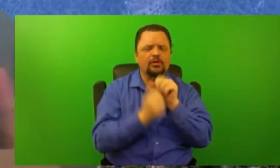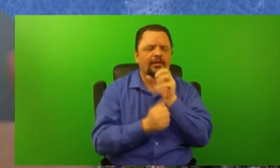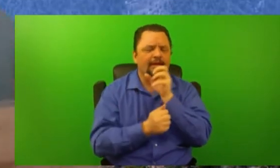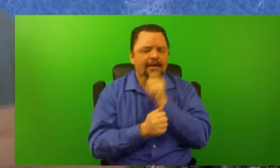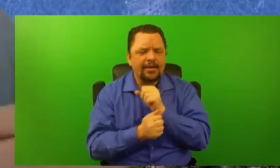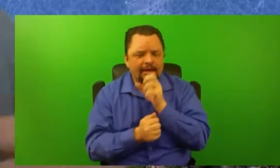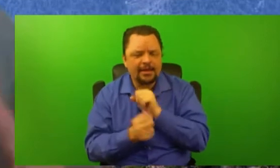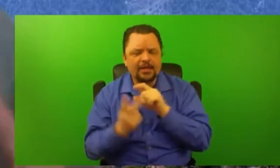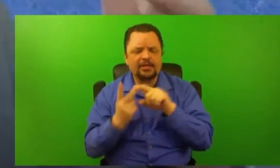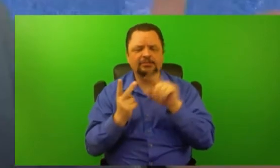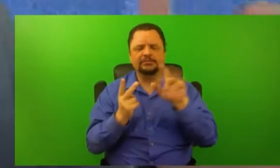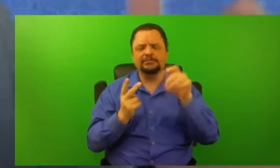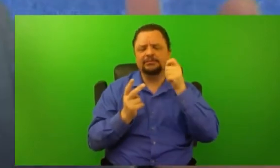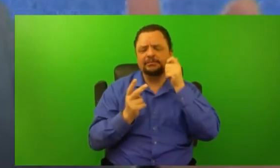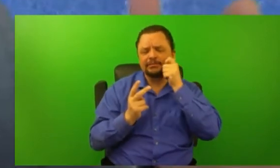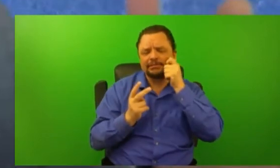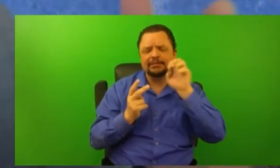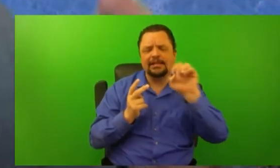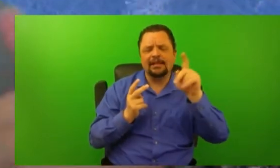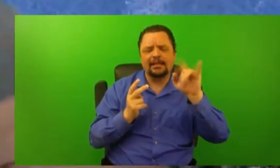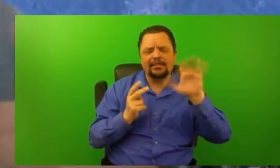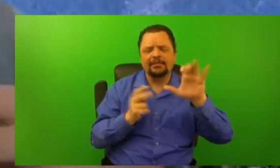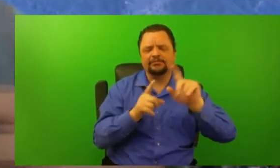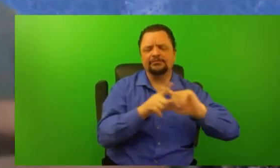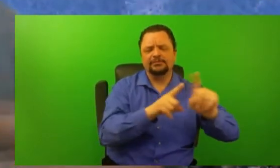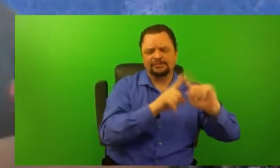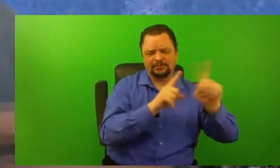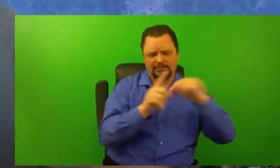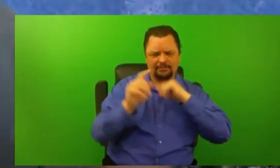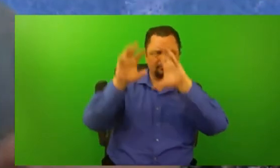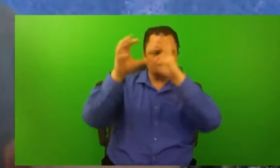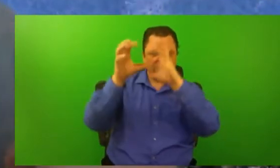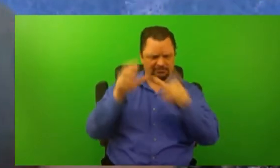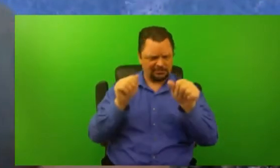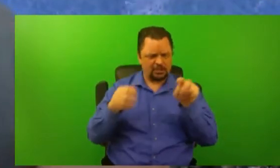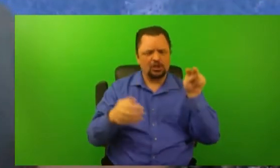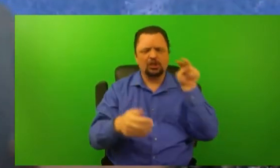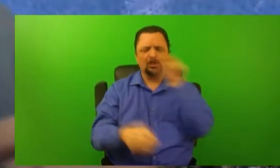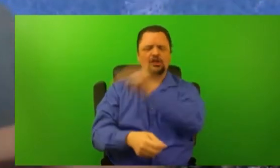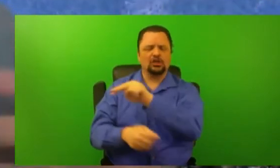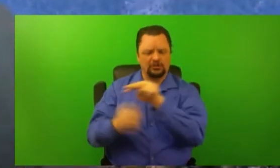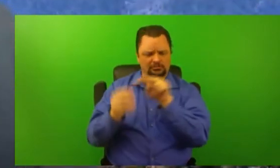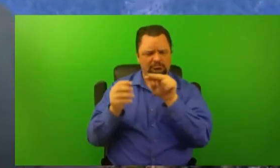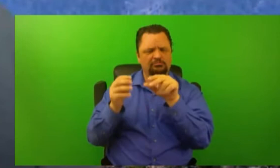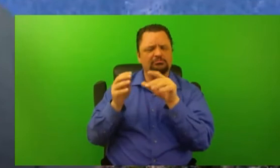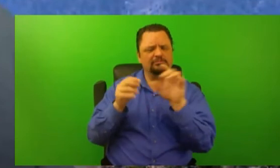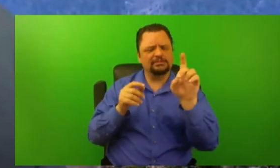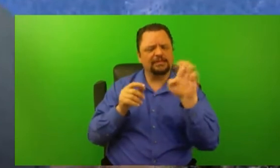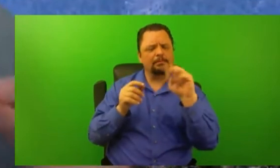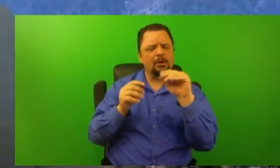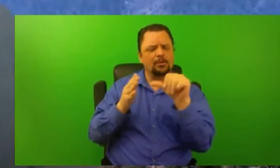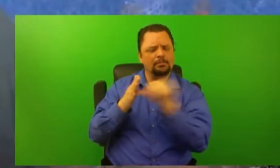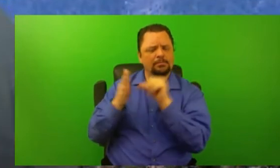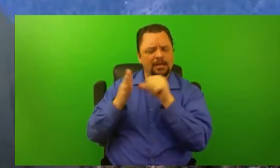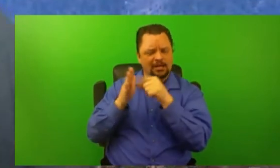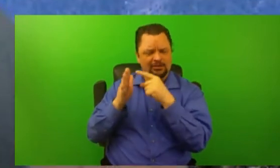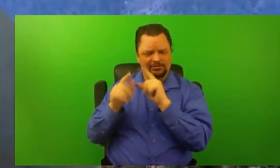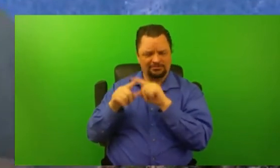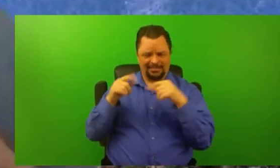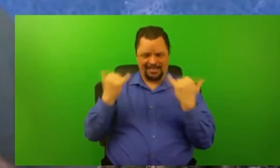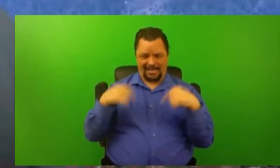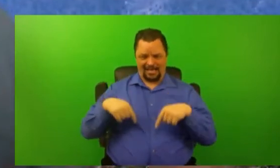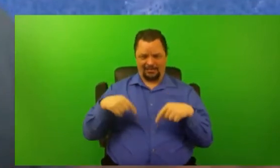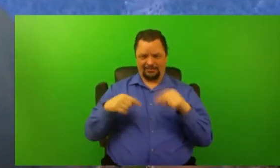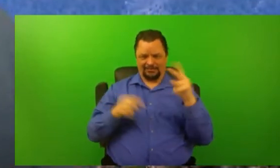period. Again, that information can still be accessed through the demographic page. Right now, we're just presenting it through a secondary page in order to visualize it differently.